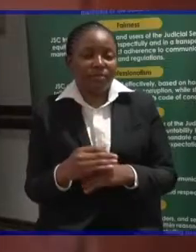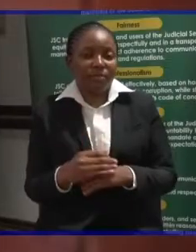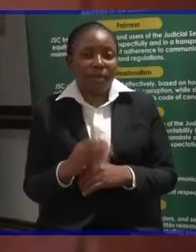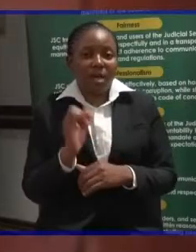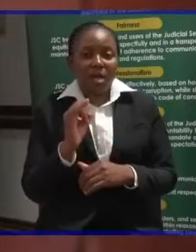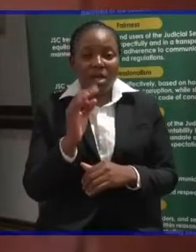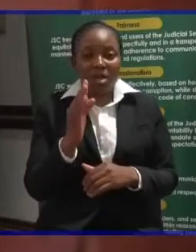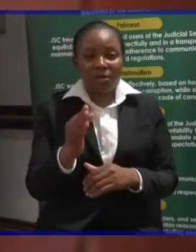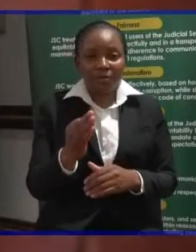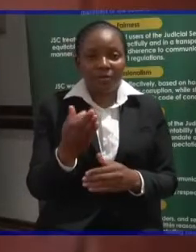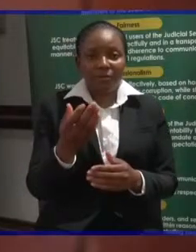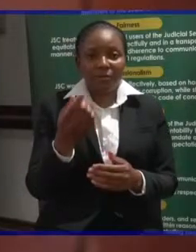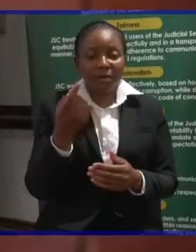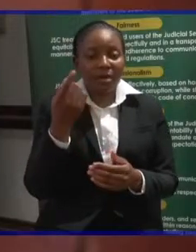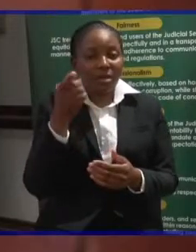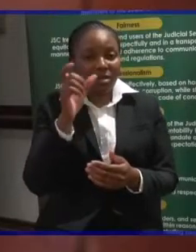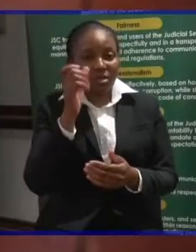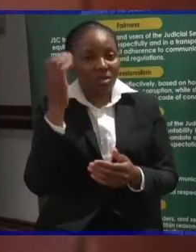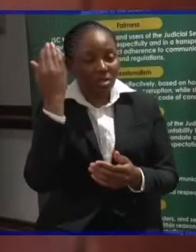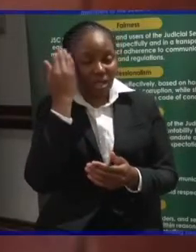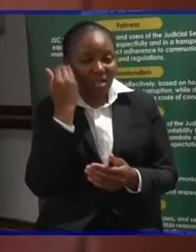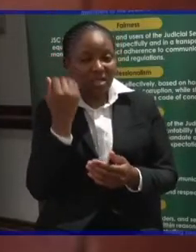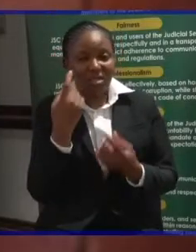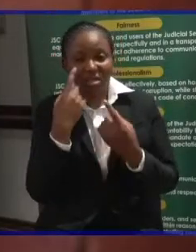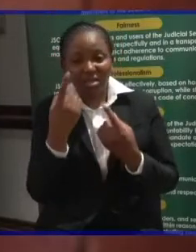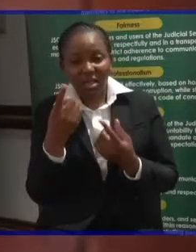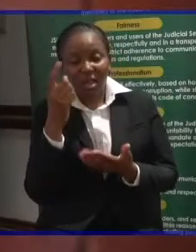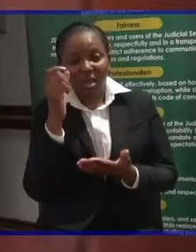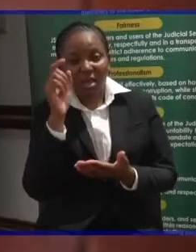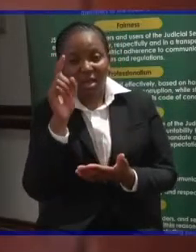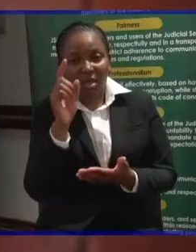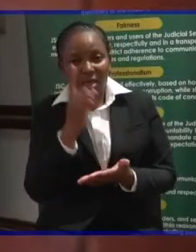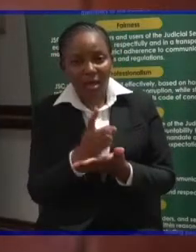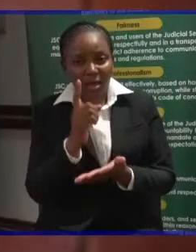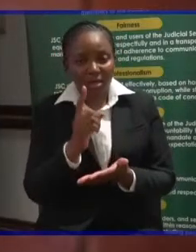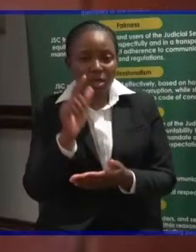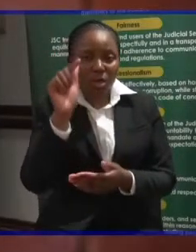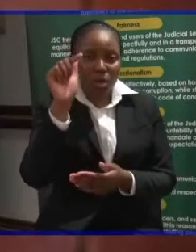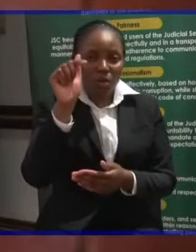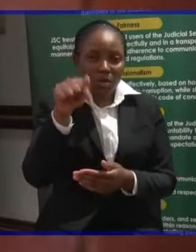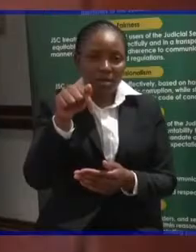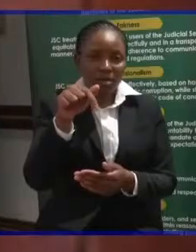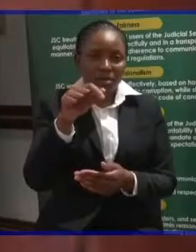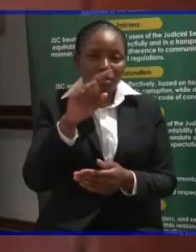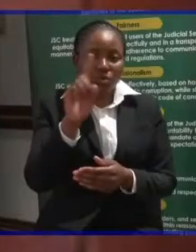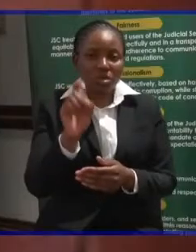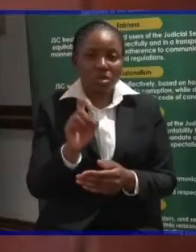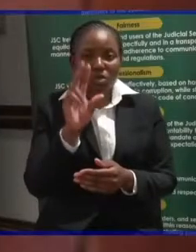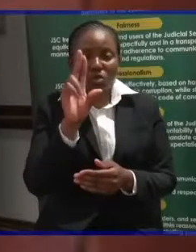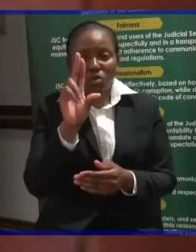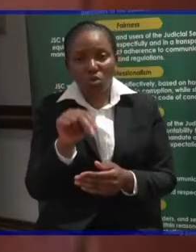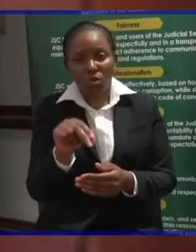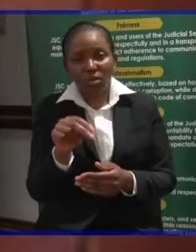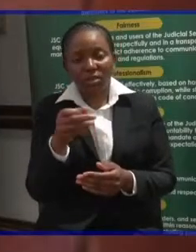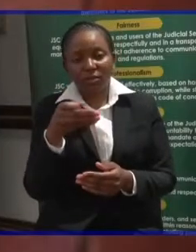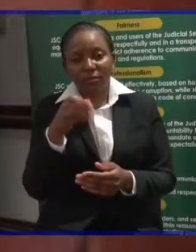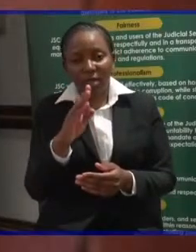If he determines that the question is not frivolous and vexatious, the